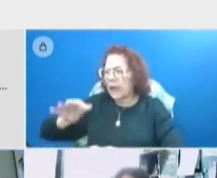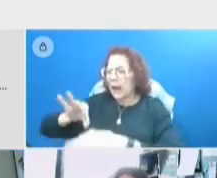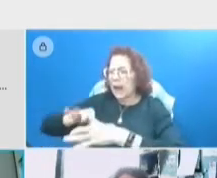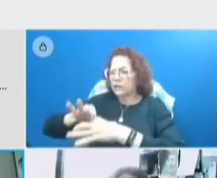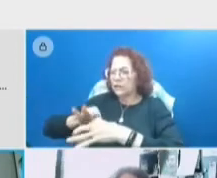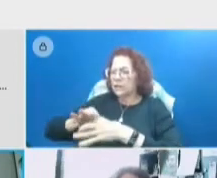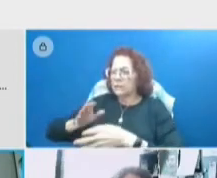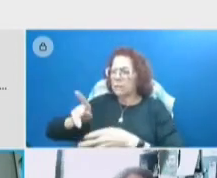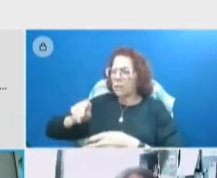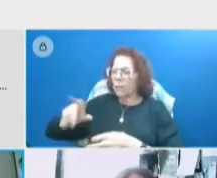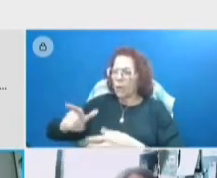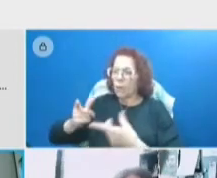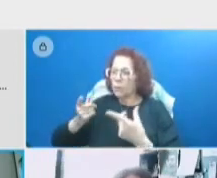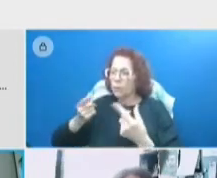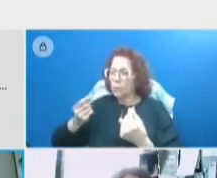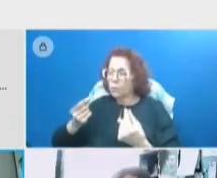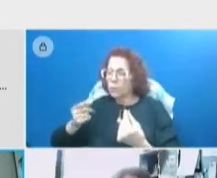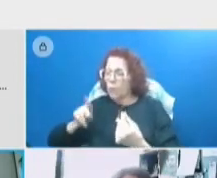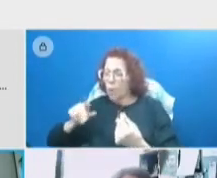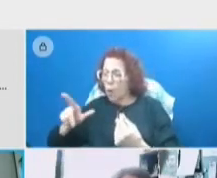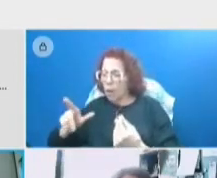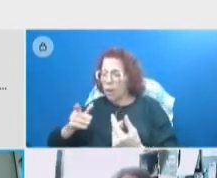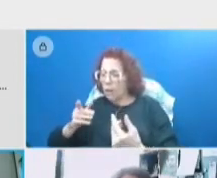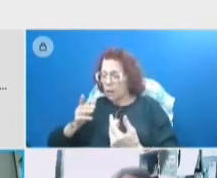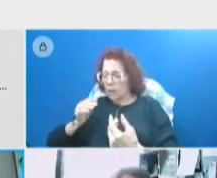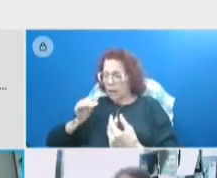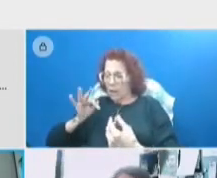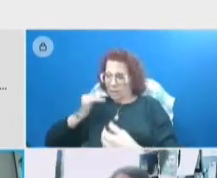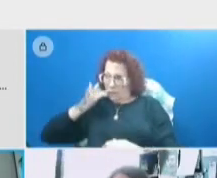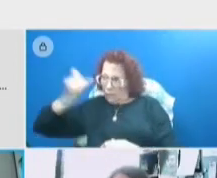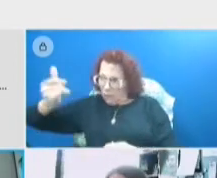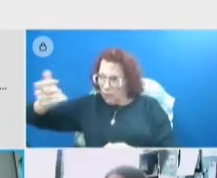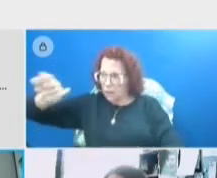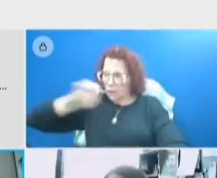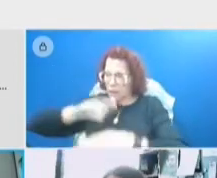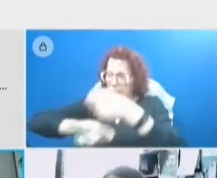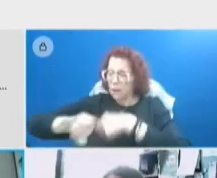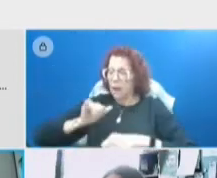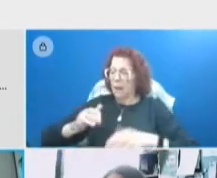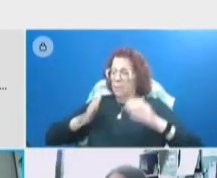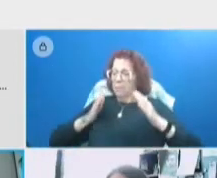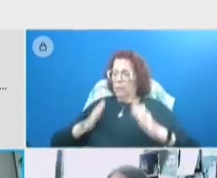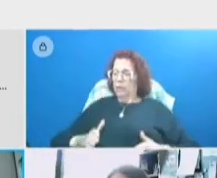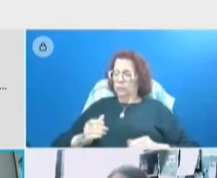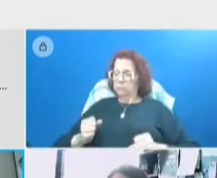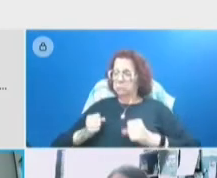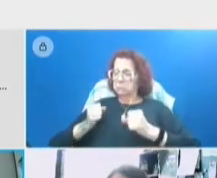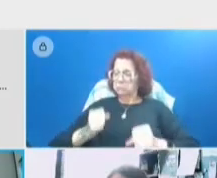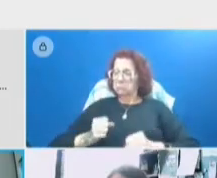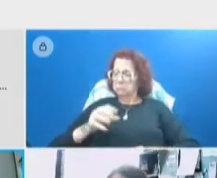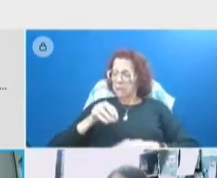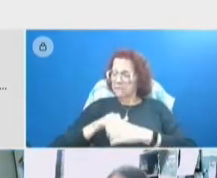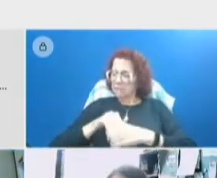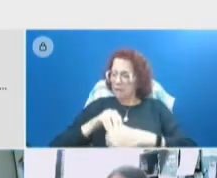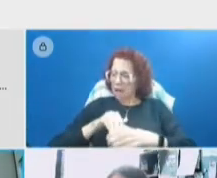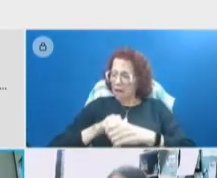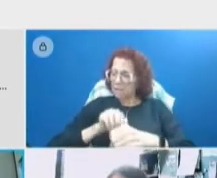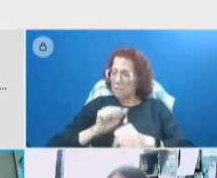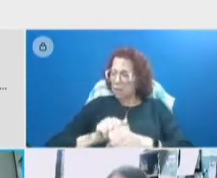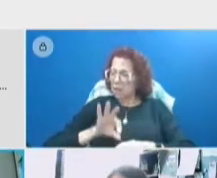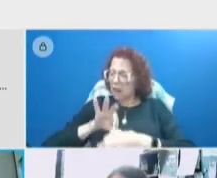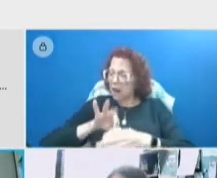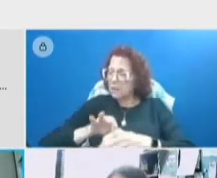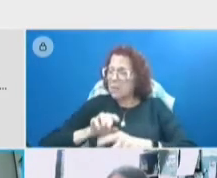them calls, and this person is deeply committed to voting but is in this exigent situation where they can't